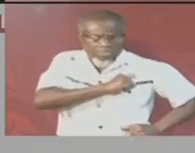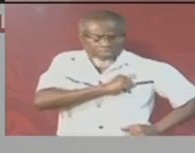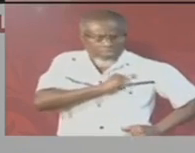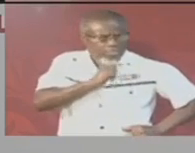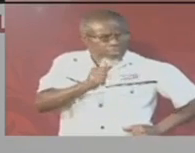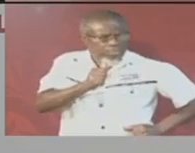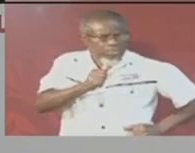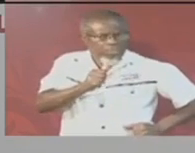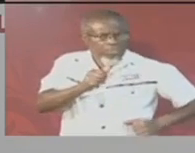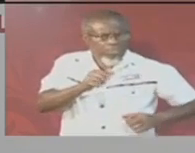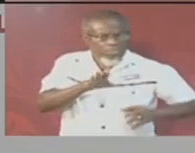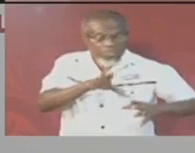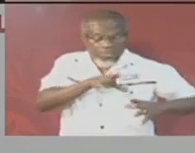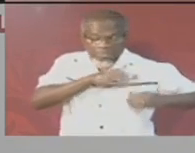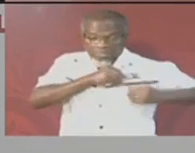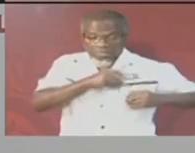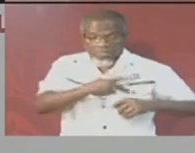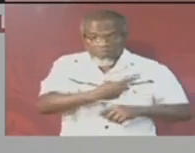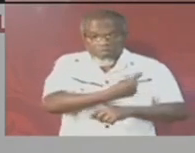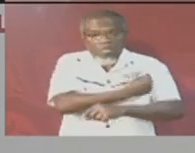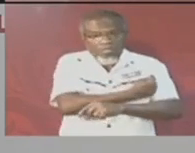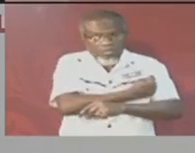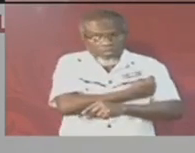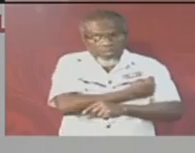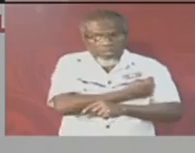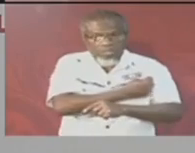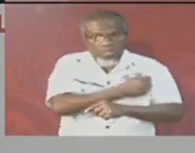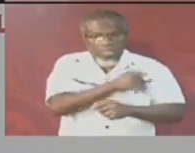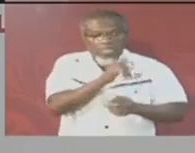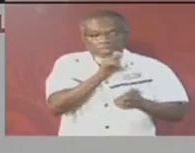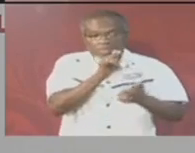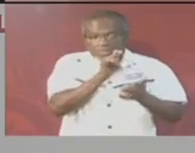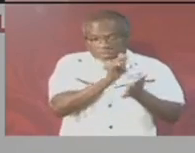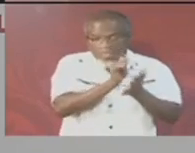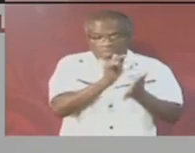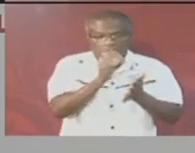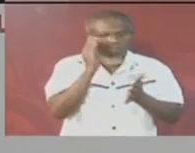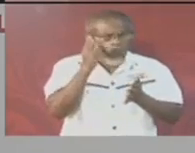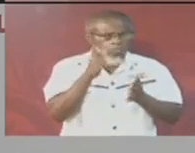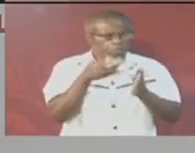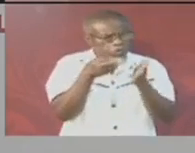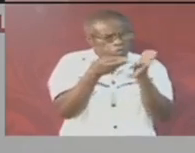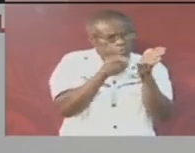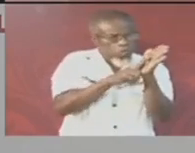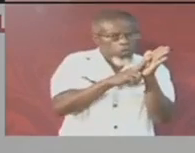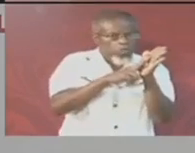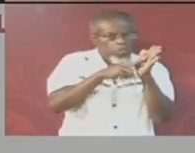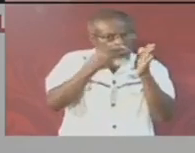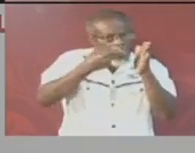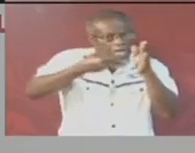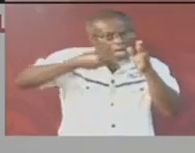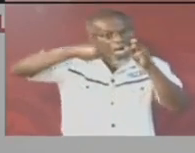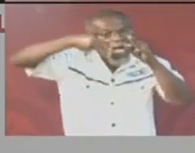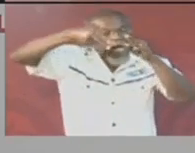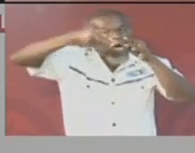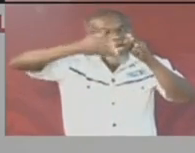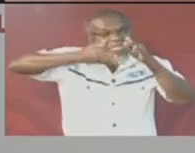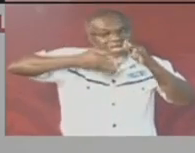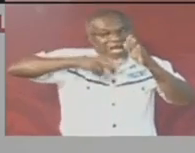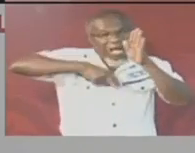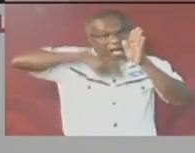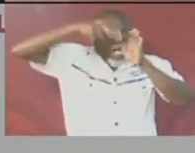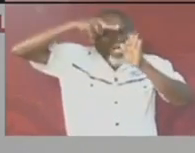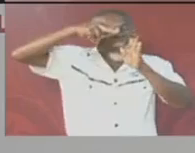the vaccine, that fact would have been reported to higher elements in the army so that they could continue to